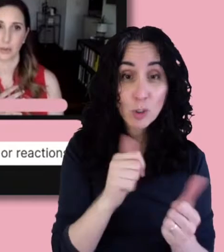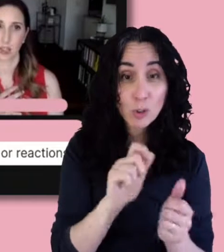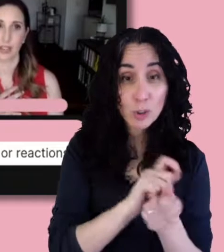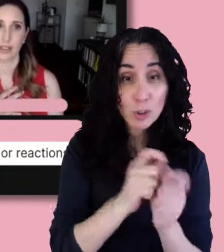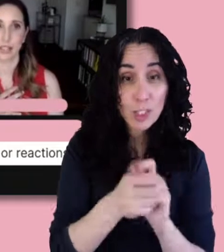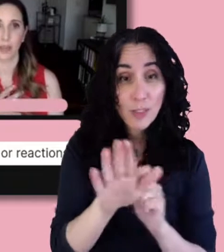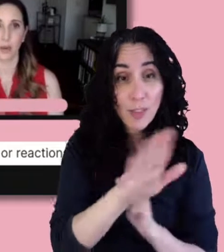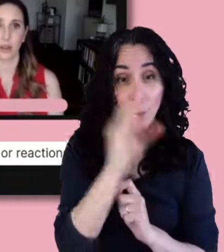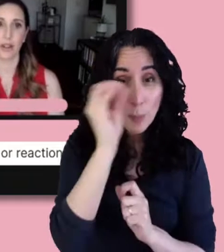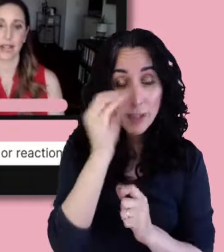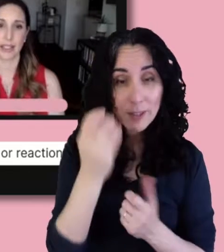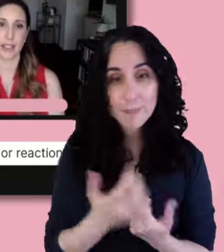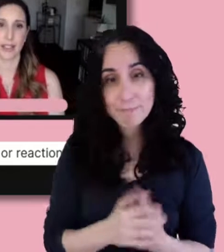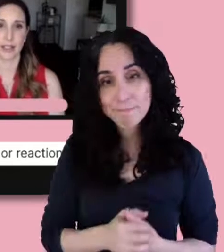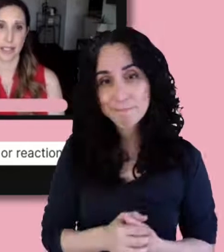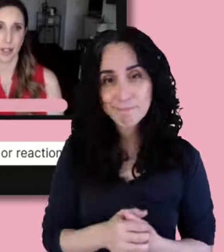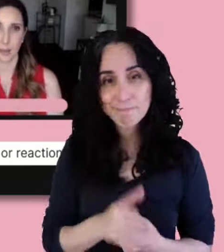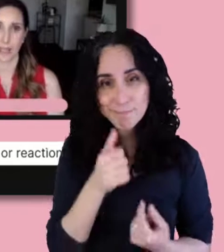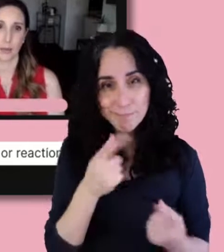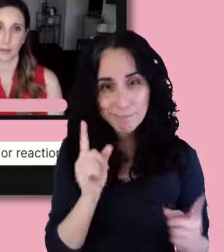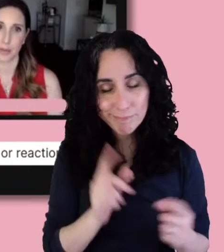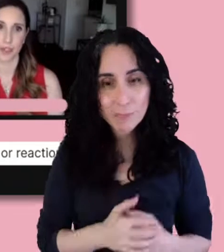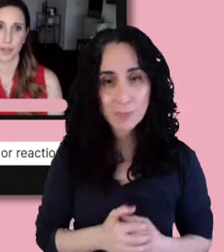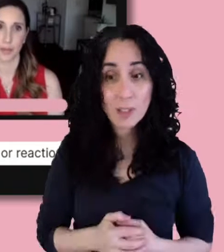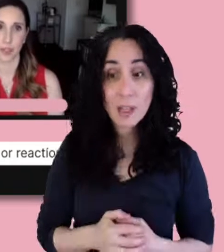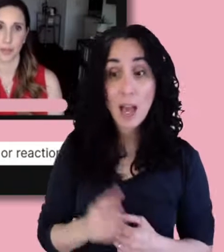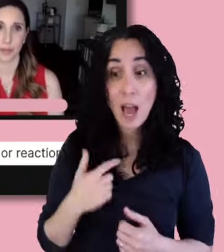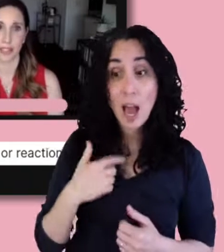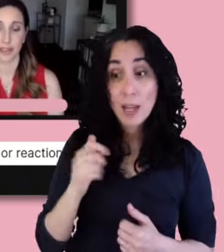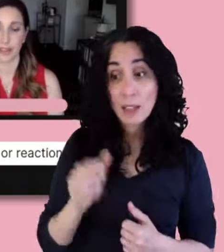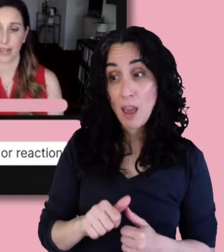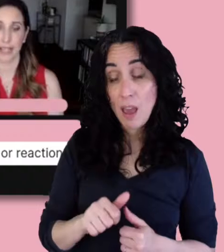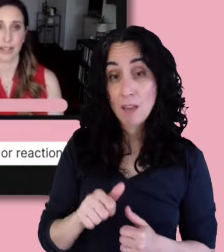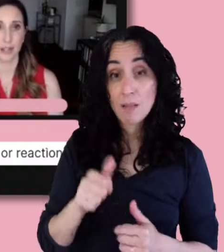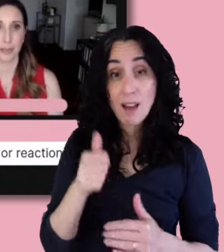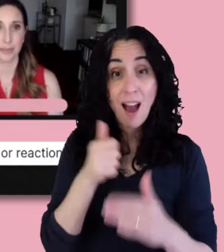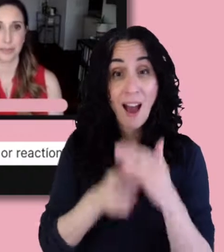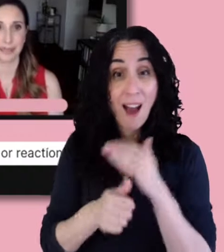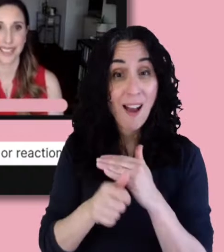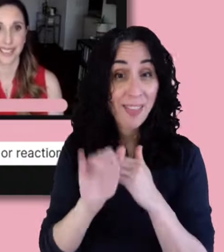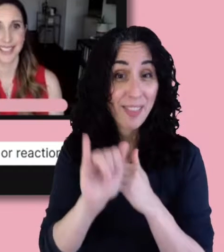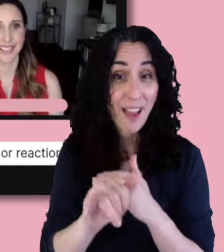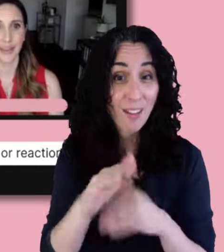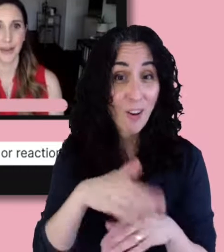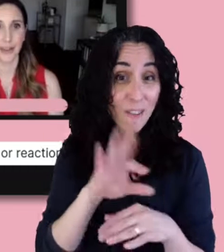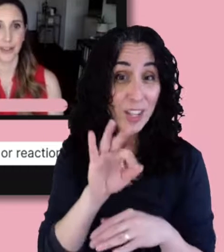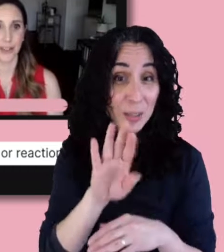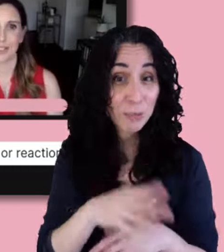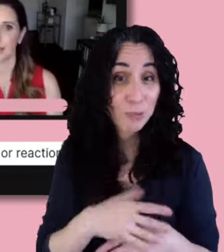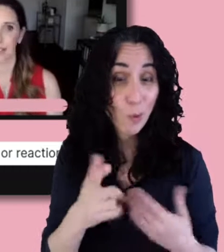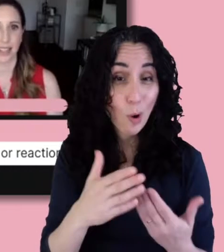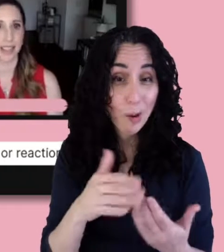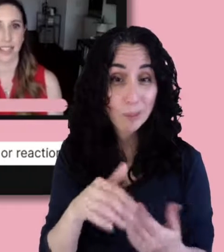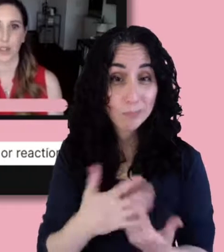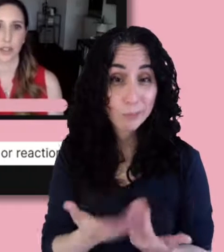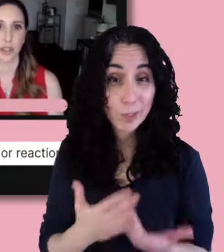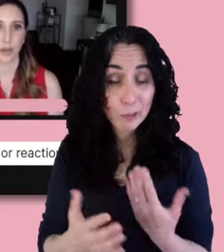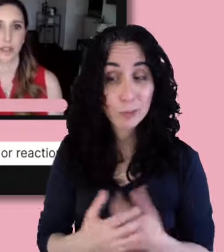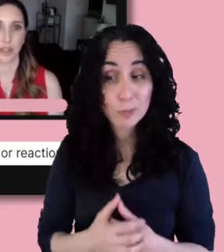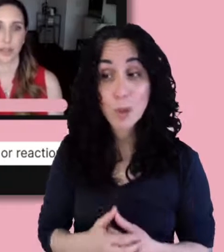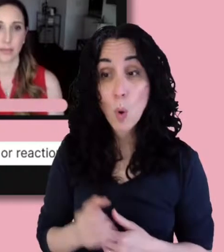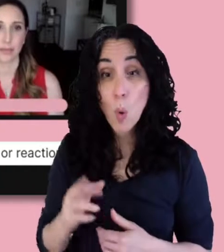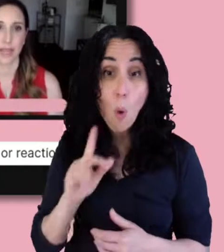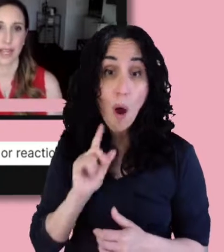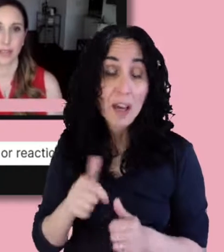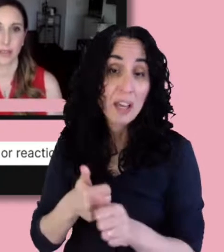doesn't work. Right. Or I can take that manageable dose and either hide them or just not engage